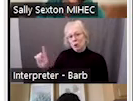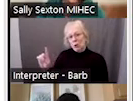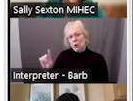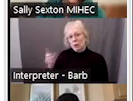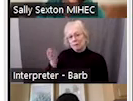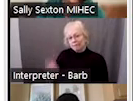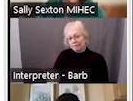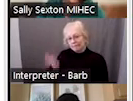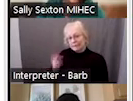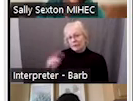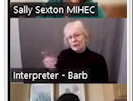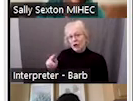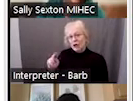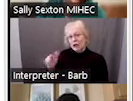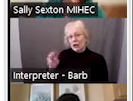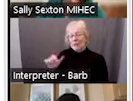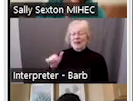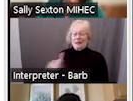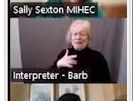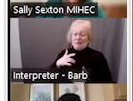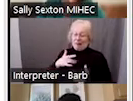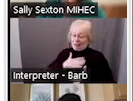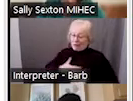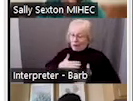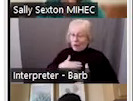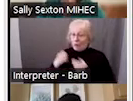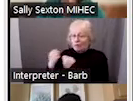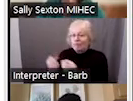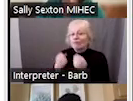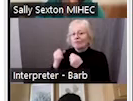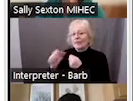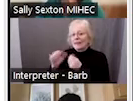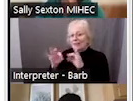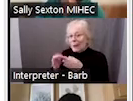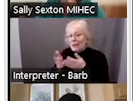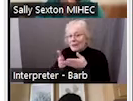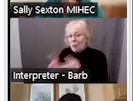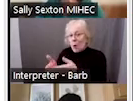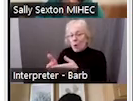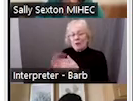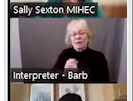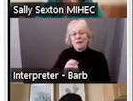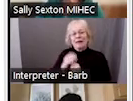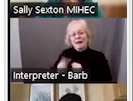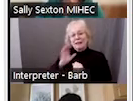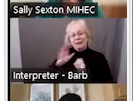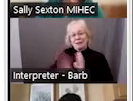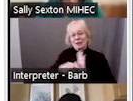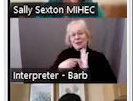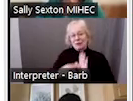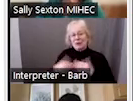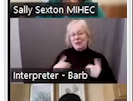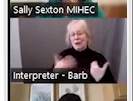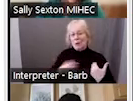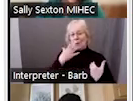seen driving his family's boat around the lake on summer days. His photo showed us a young white adult with a broad smile and glasses